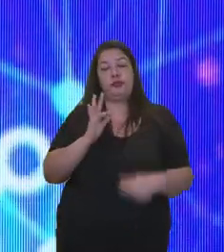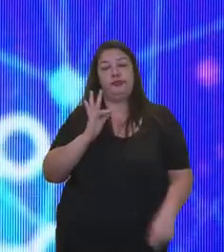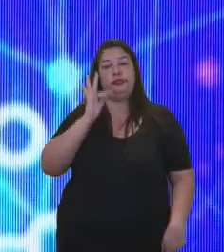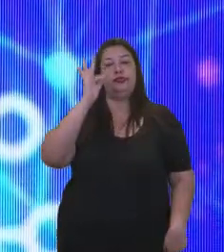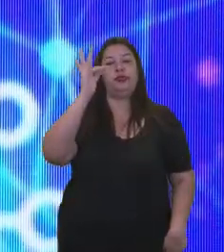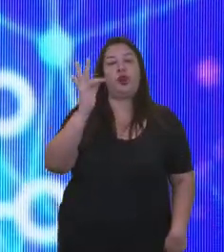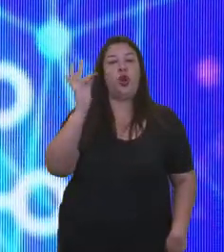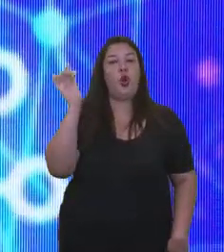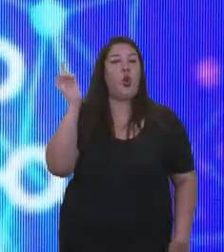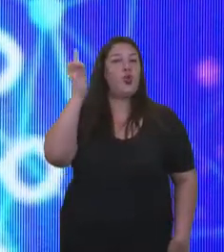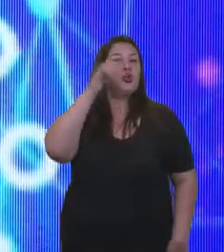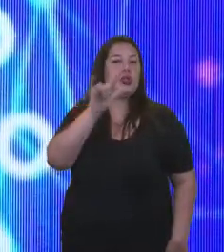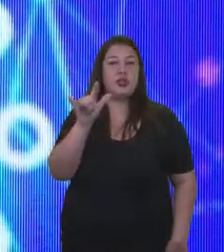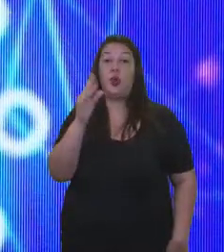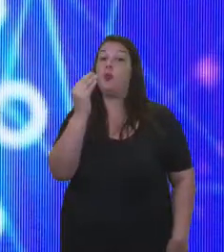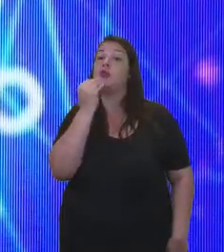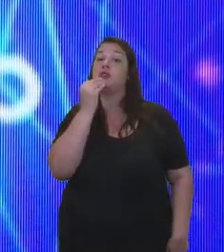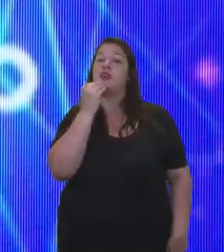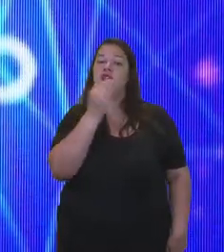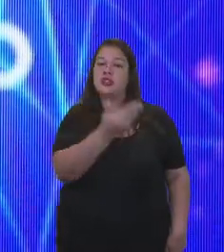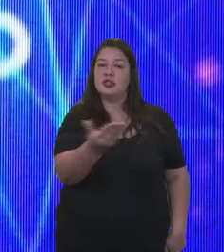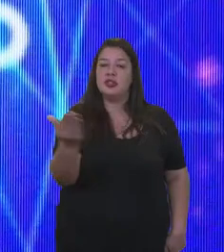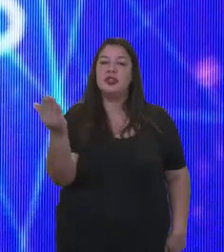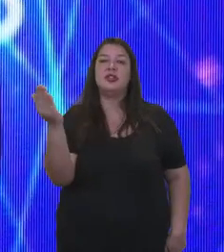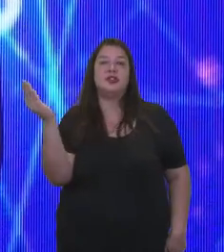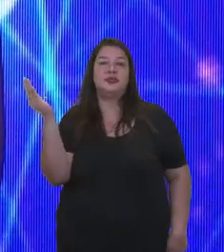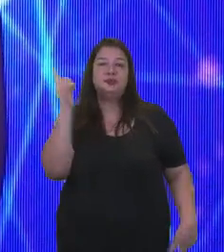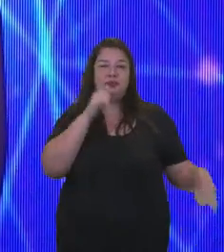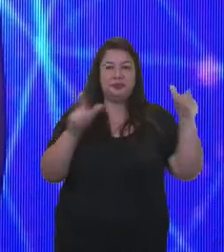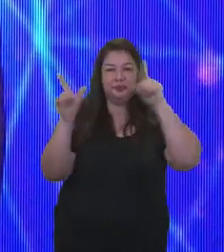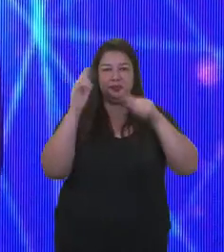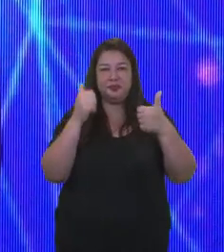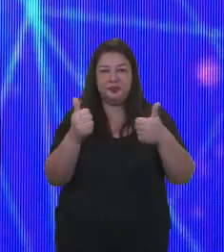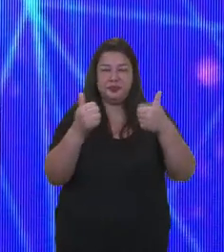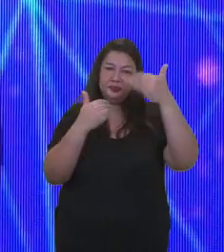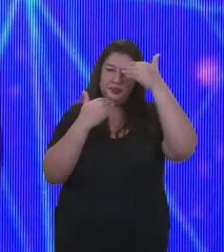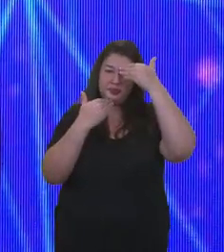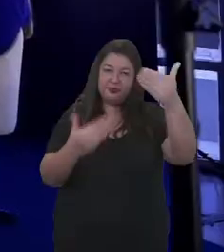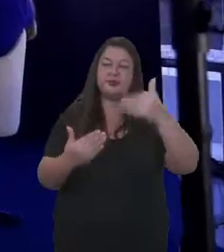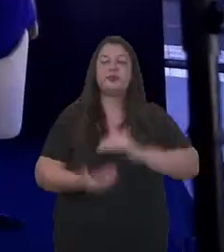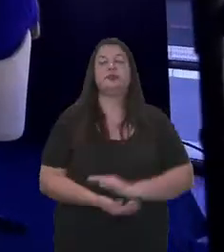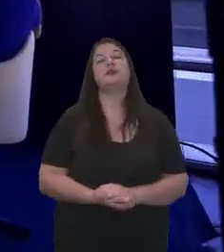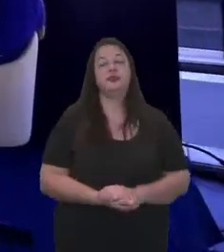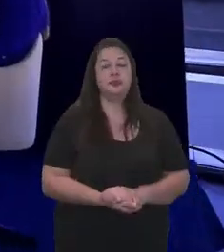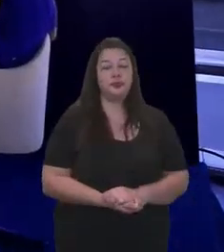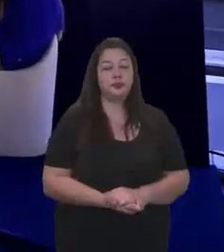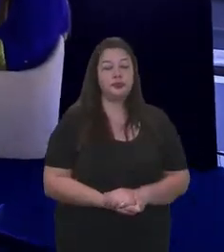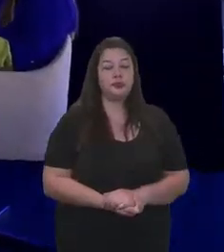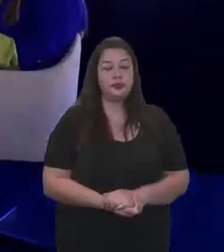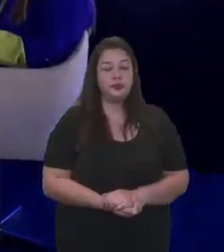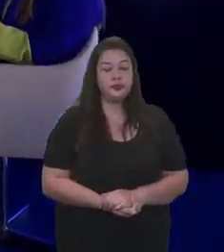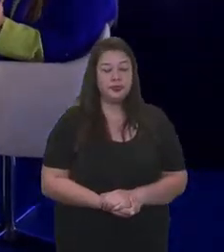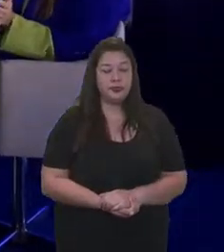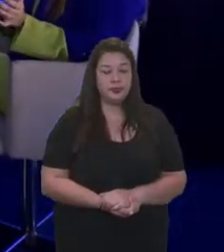so that we can generate opportunities and that they know how to make them come true. Thank you very much.